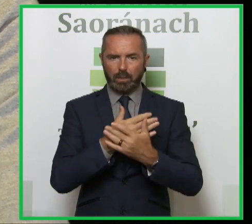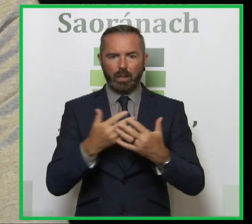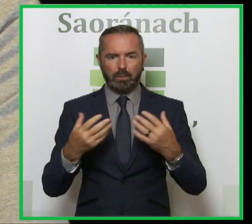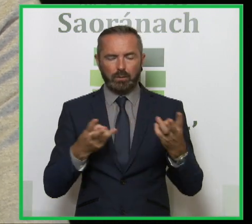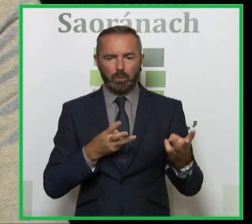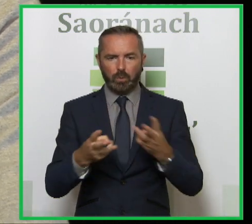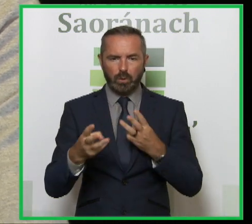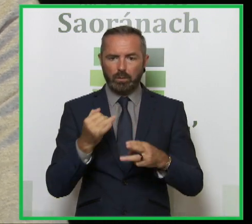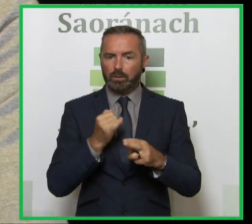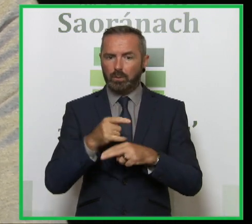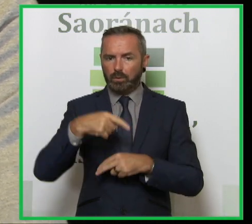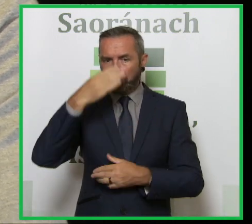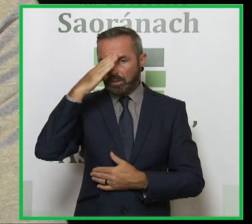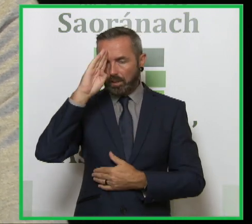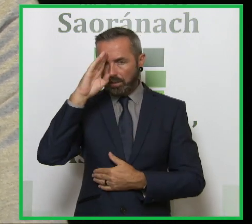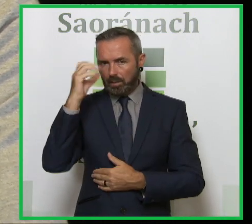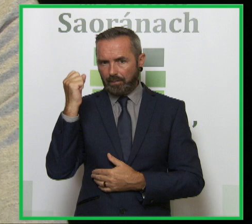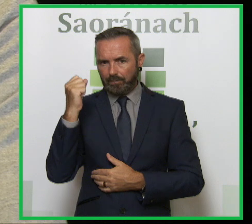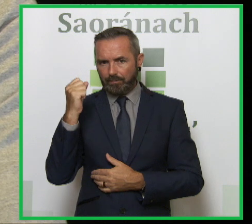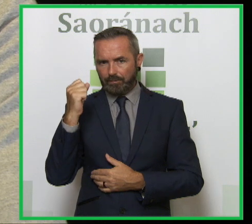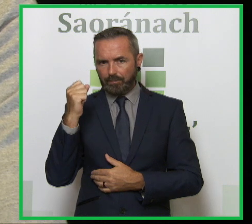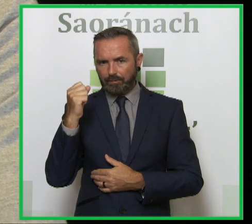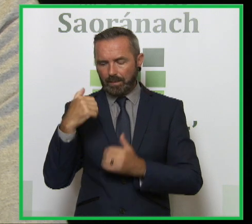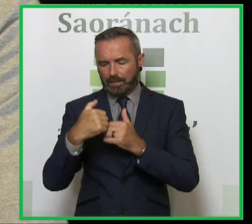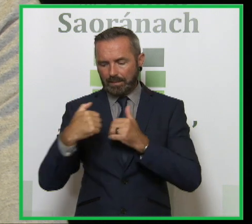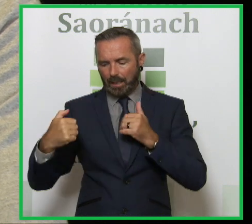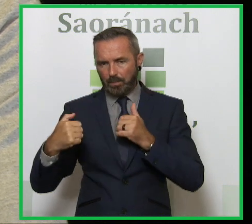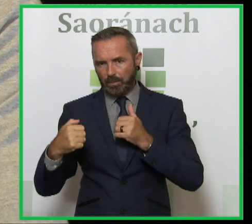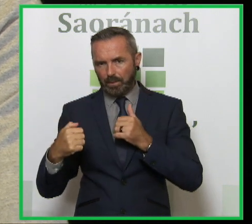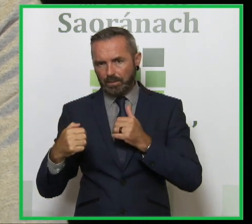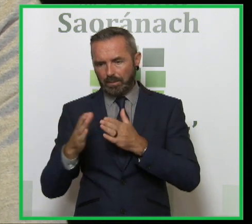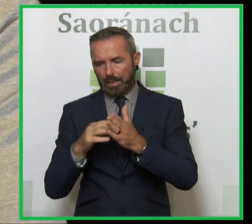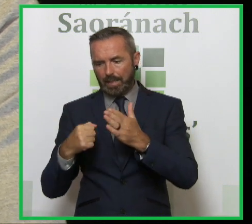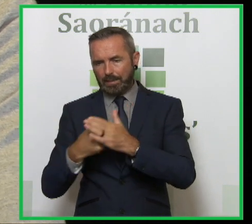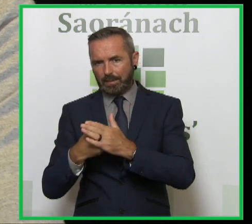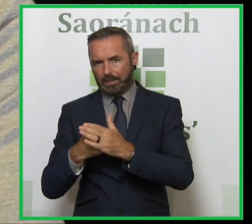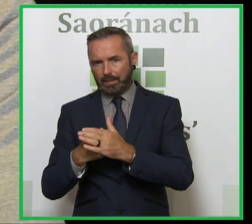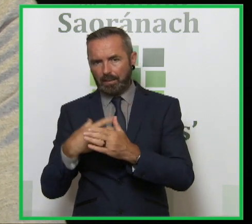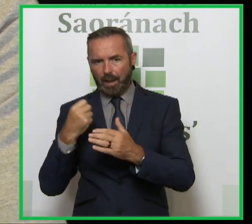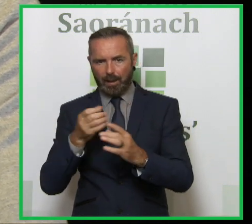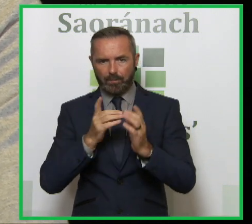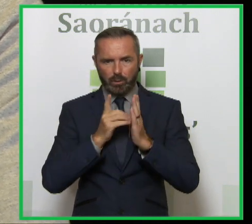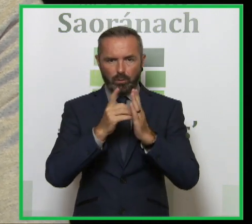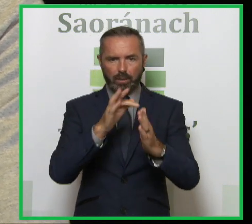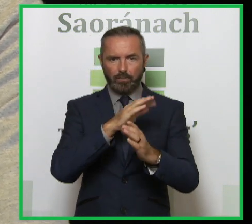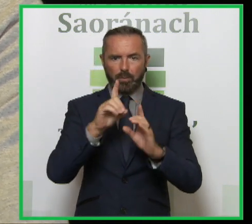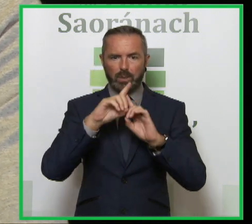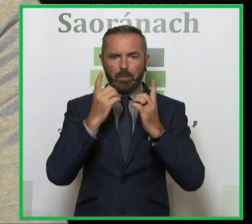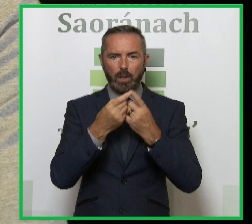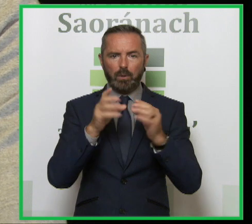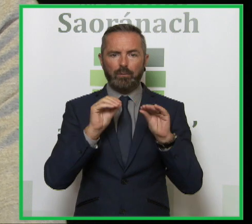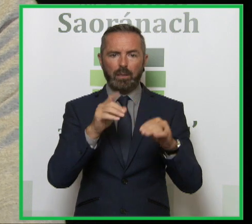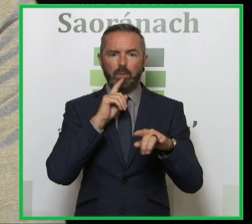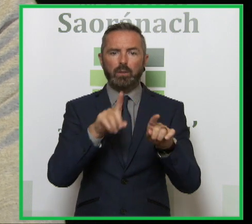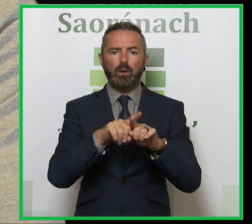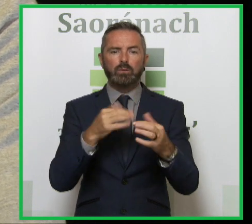quite, they're their own separate entities. So, they do get direction from the Department of Education, but as well as that,